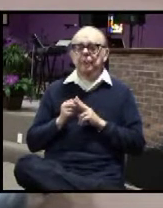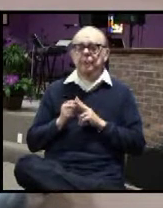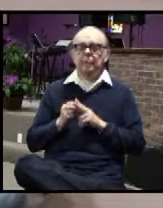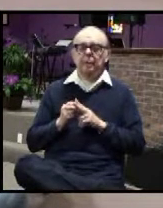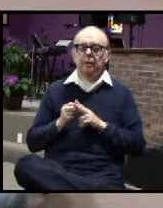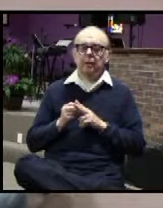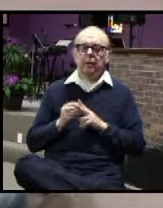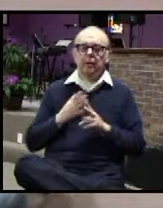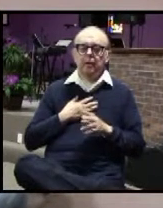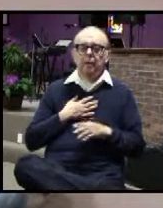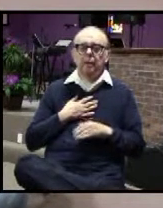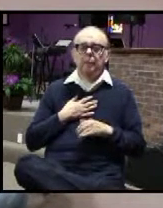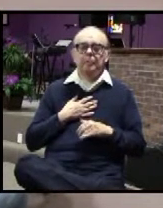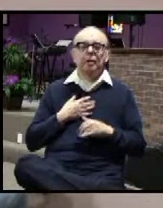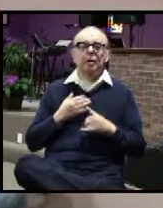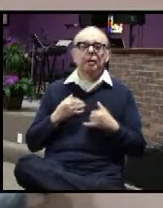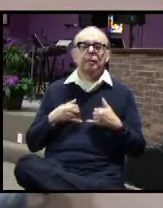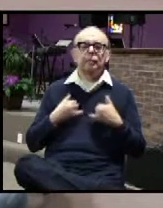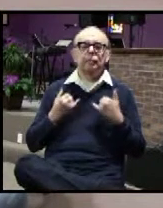My trophy of grace.